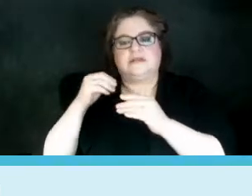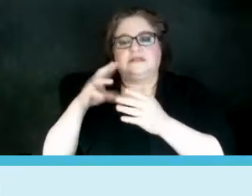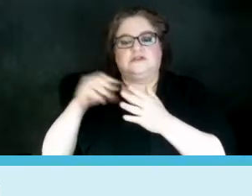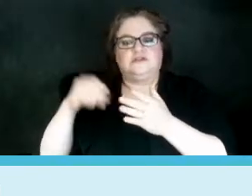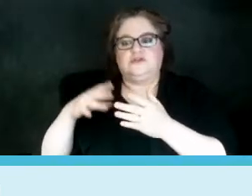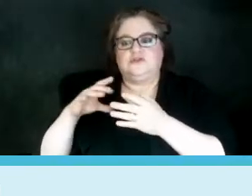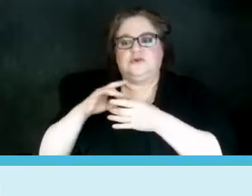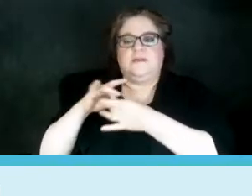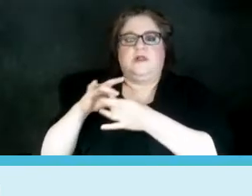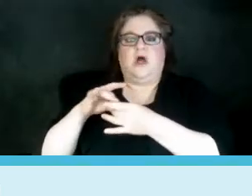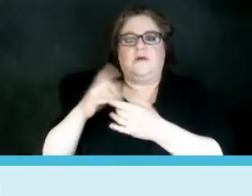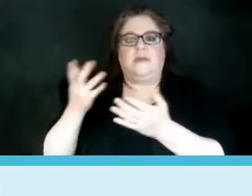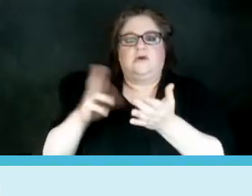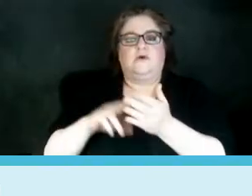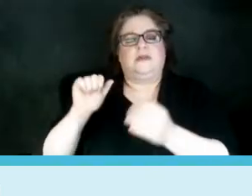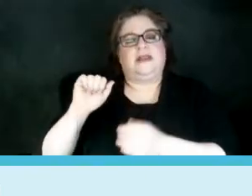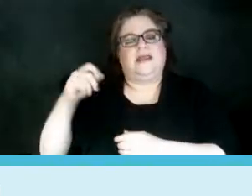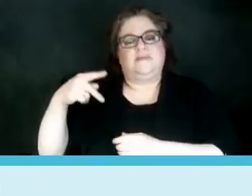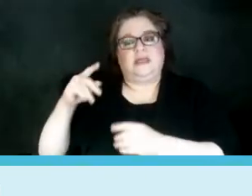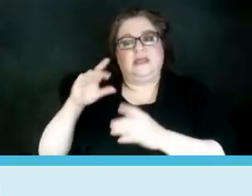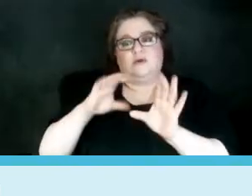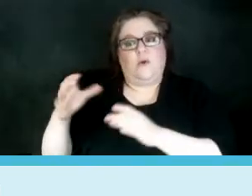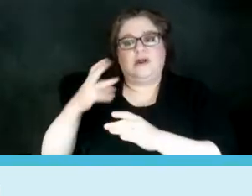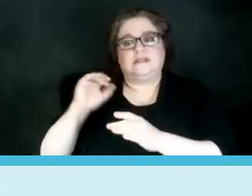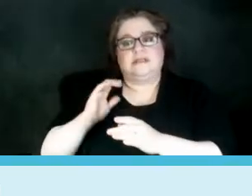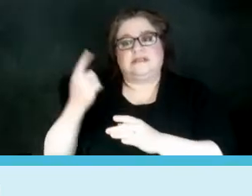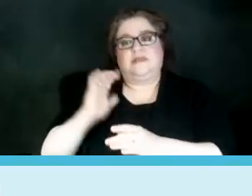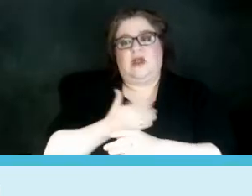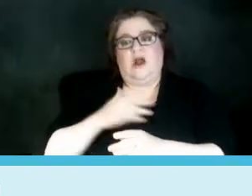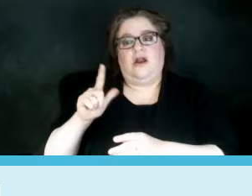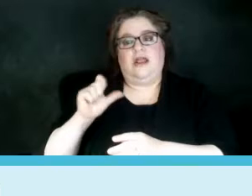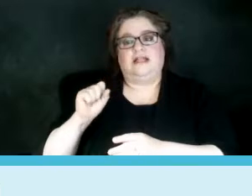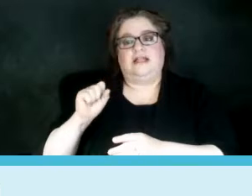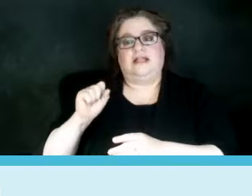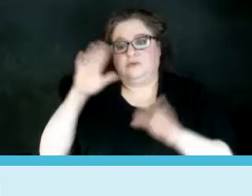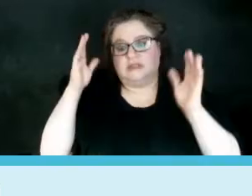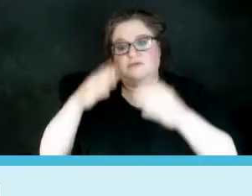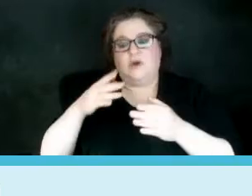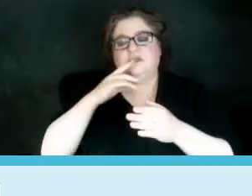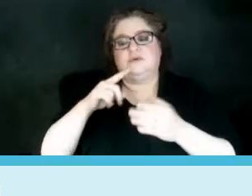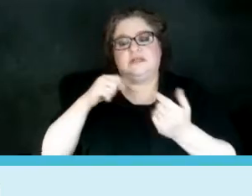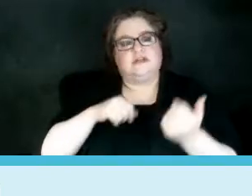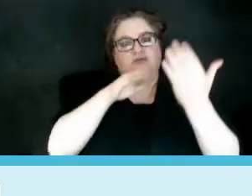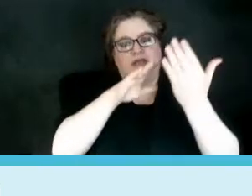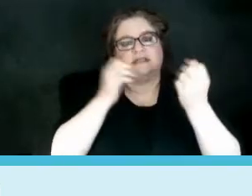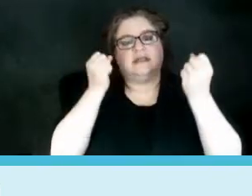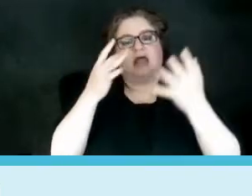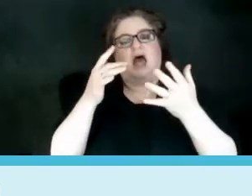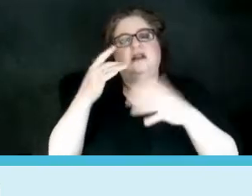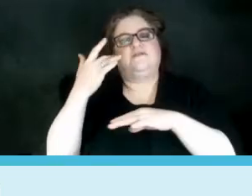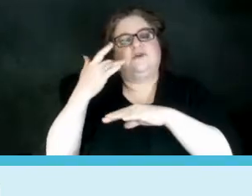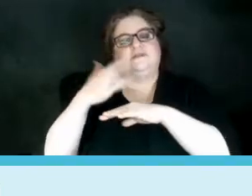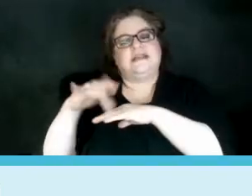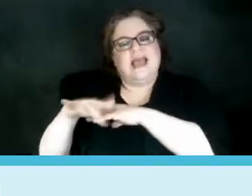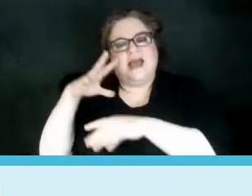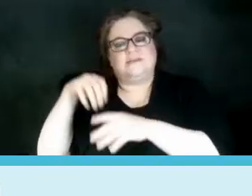and enrollment in AP courses. And something that our LSC has really focused on is kind of addressing a lot of those gaps in achievement